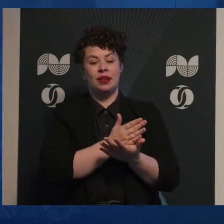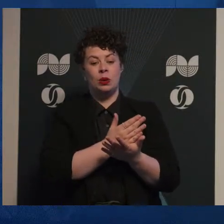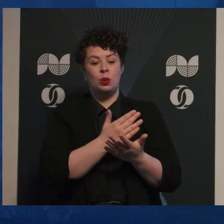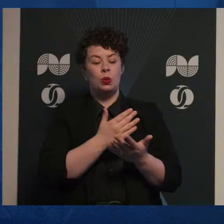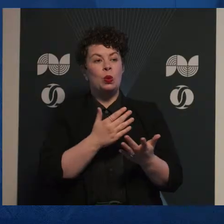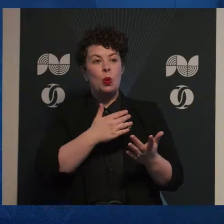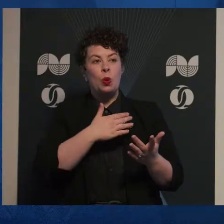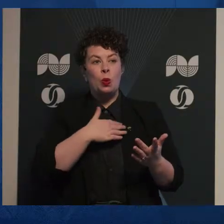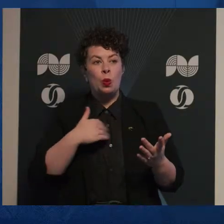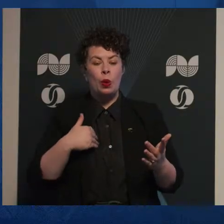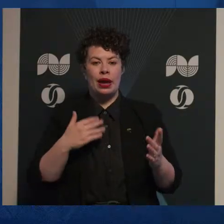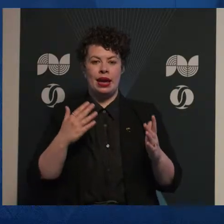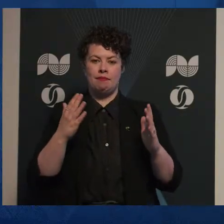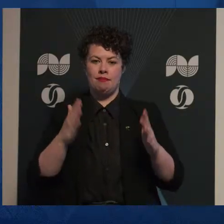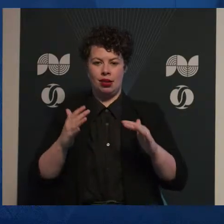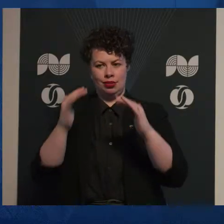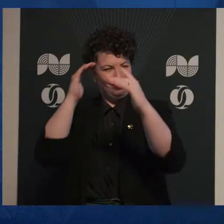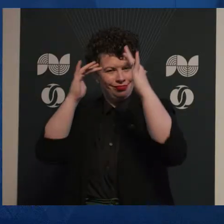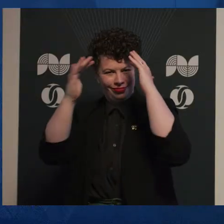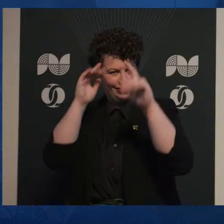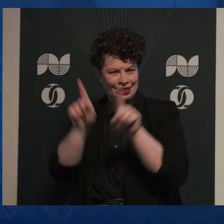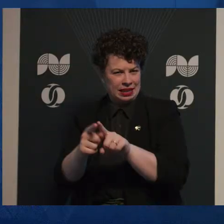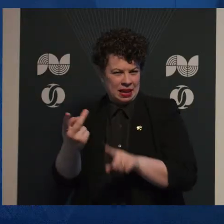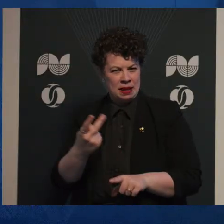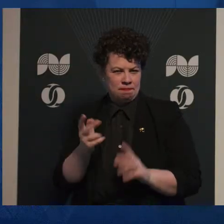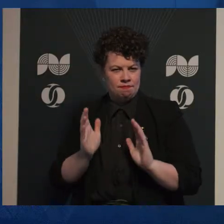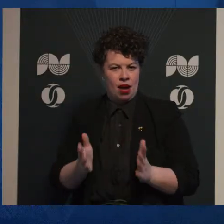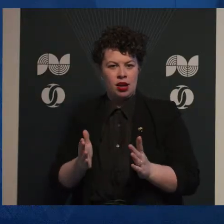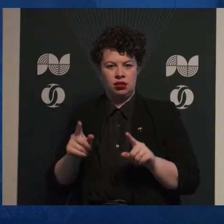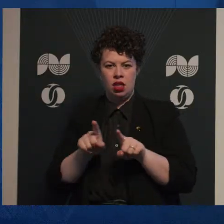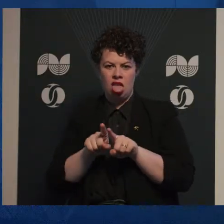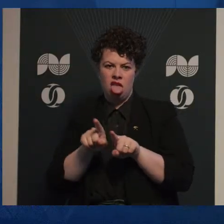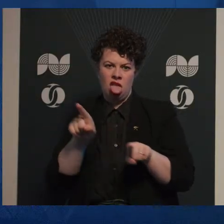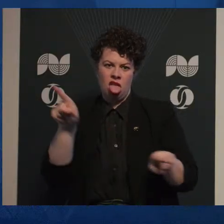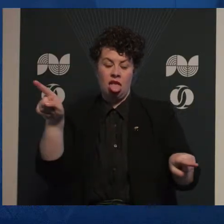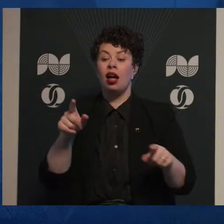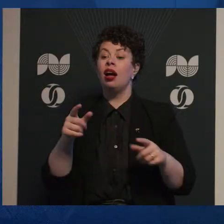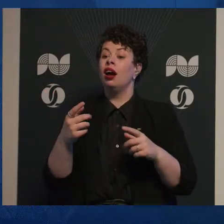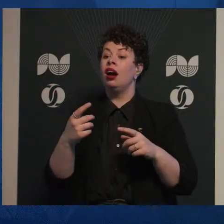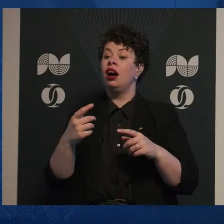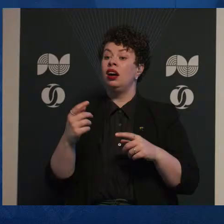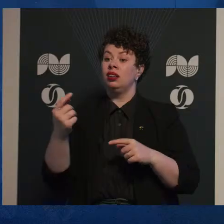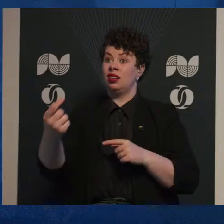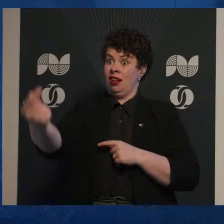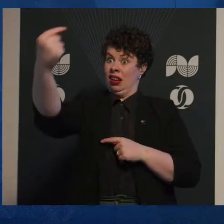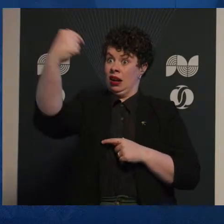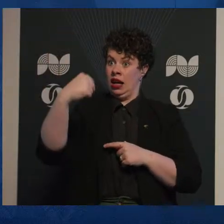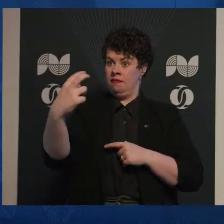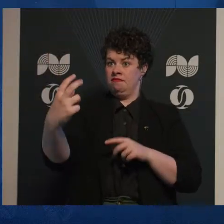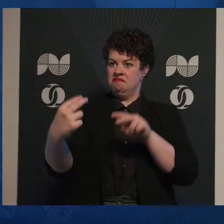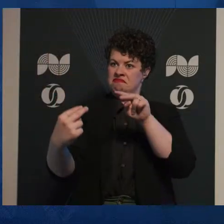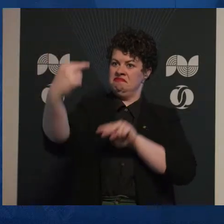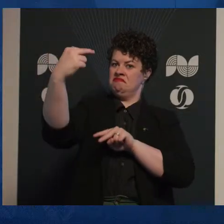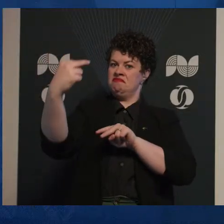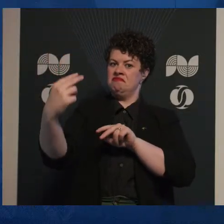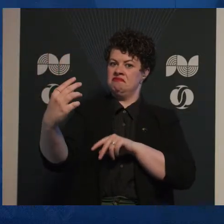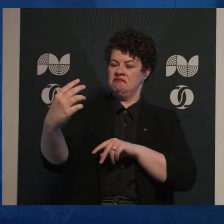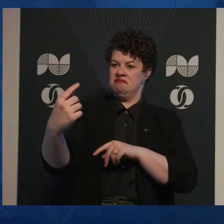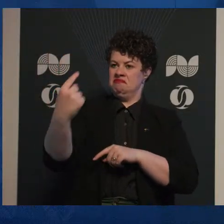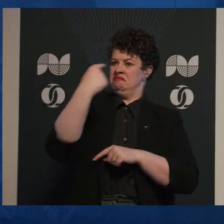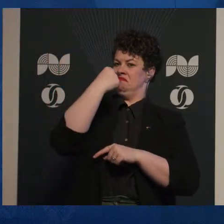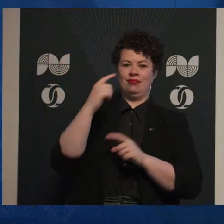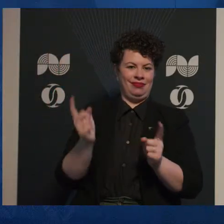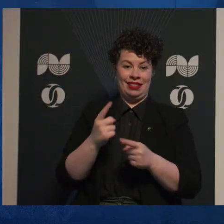swimming in the same direction. As you said, the client or the beneficiary, which is the government. And in the case of Moldova, it is the happy case.